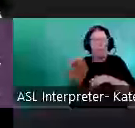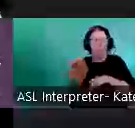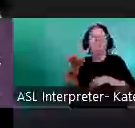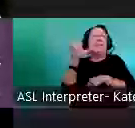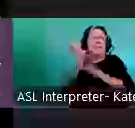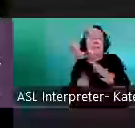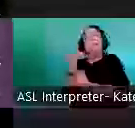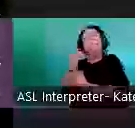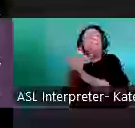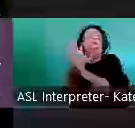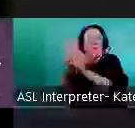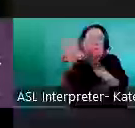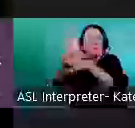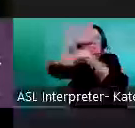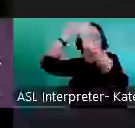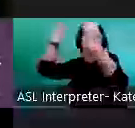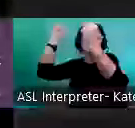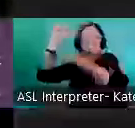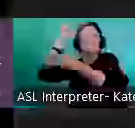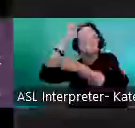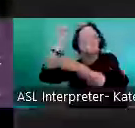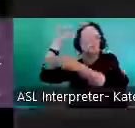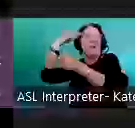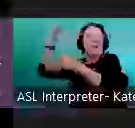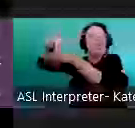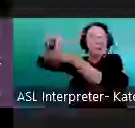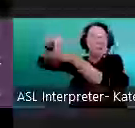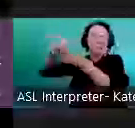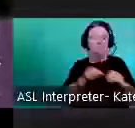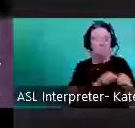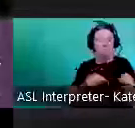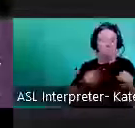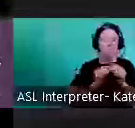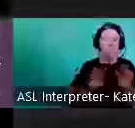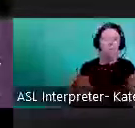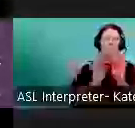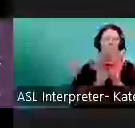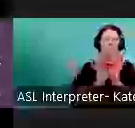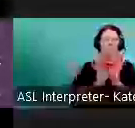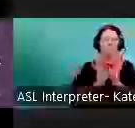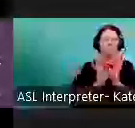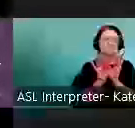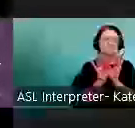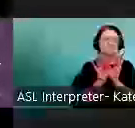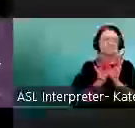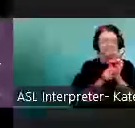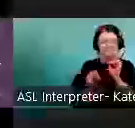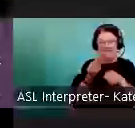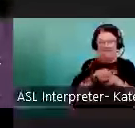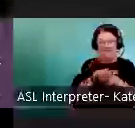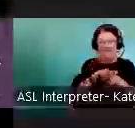to. But the local races are as important, if not more, because those people that are elected to